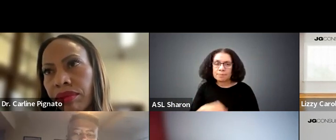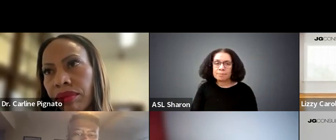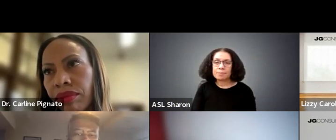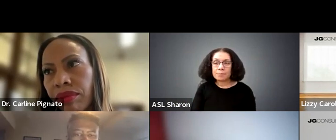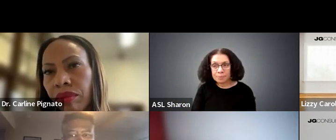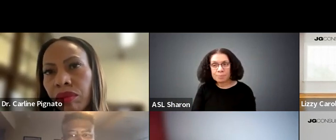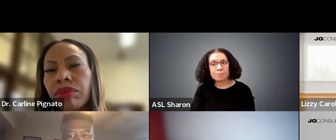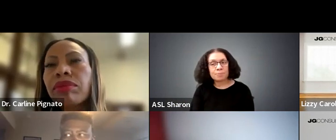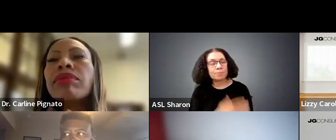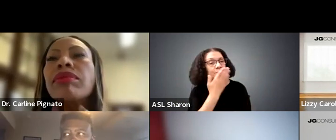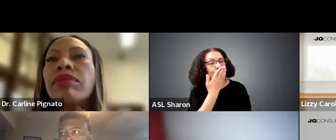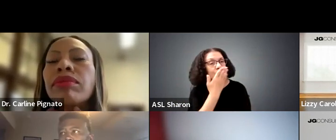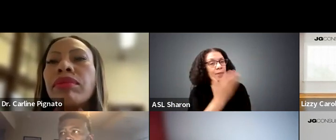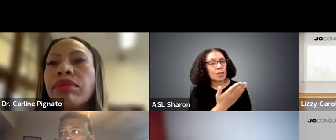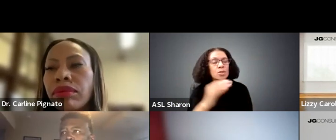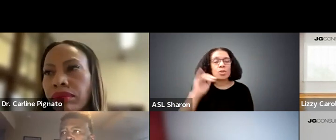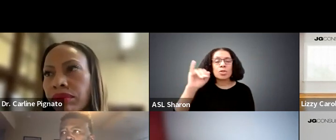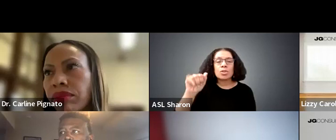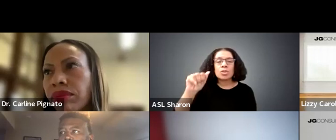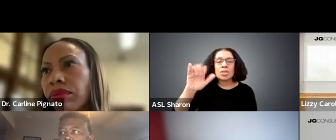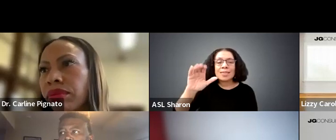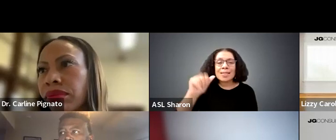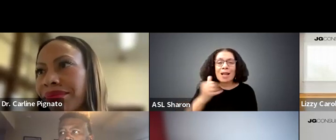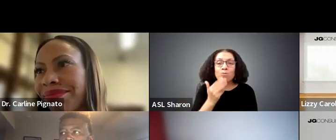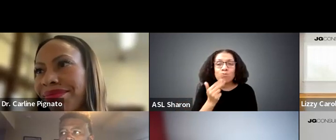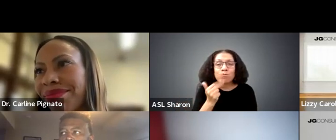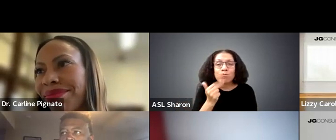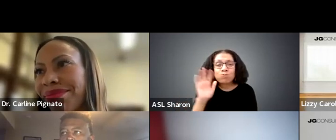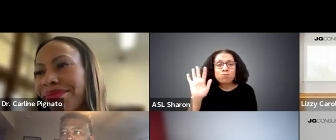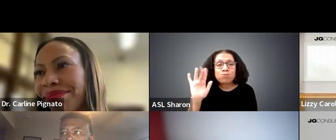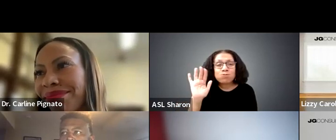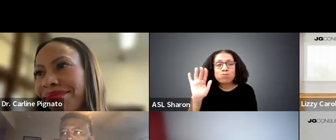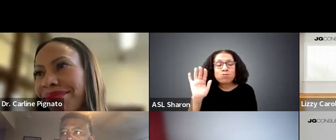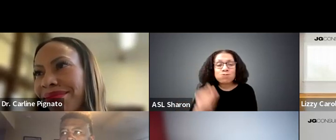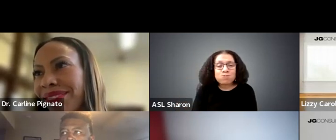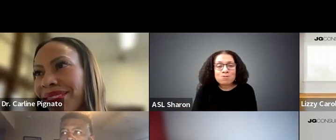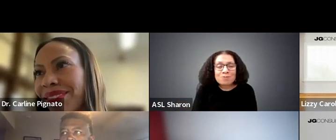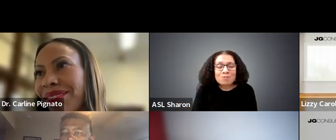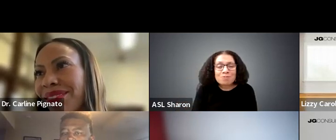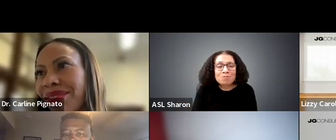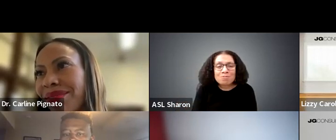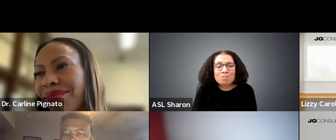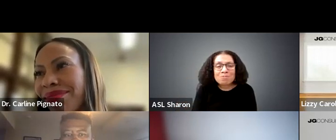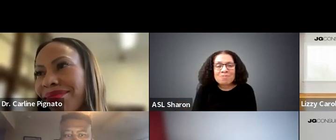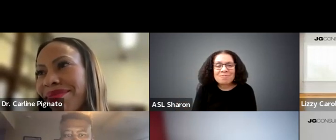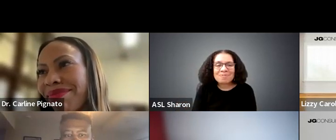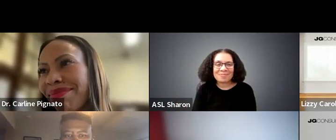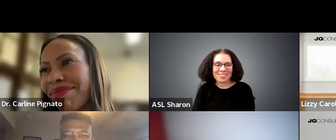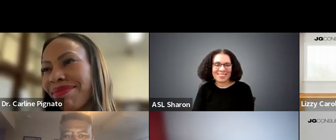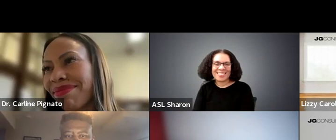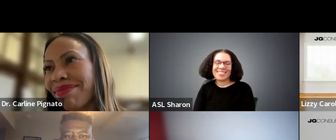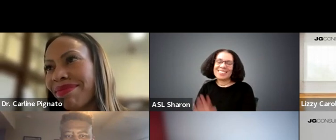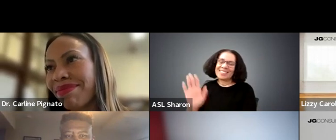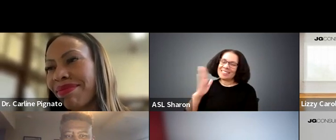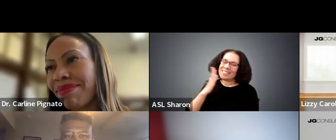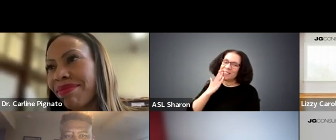Okay, thank you. Jessica, you have your hand up. Hey, baby, I hope you're feeling better. Oh, boy.